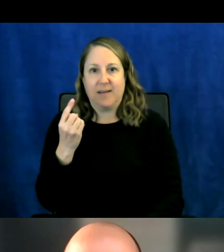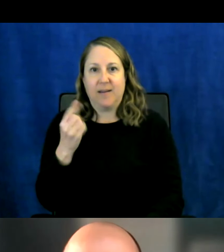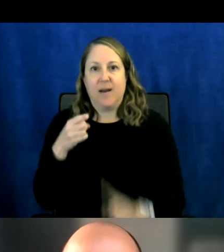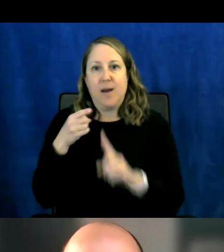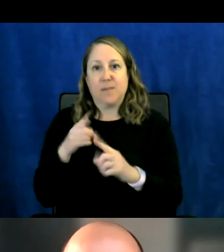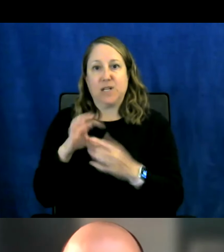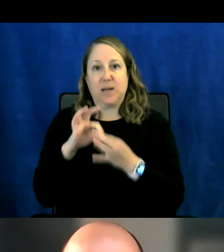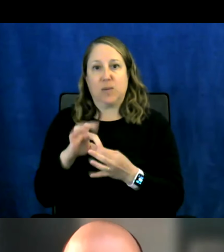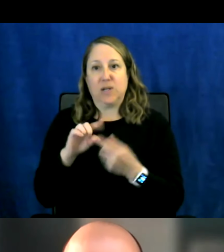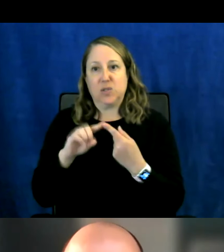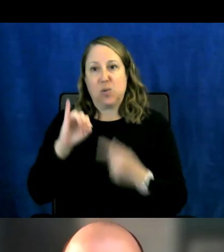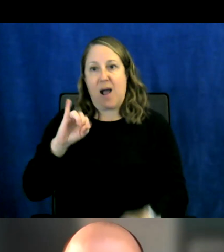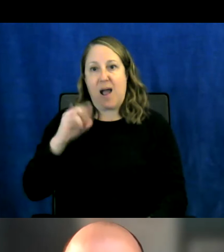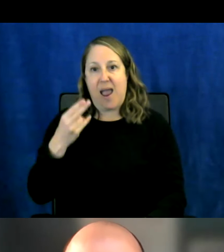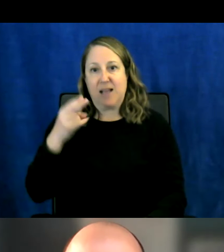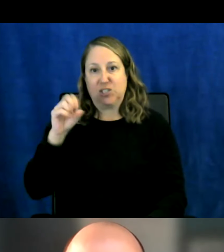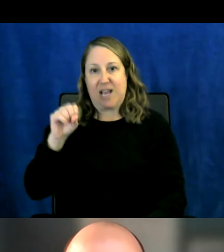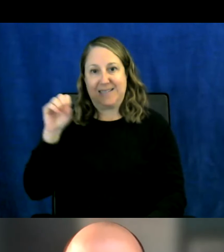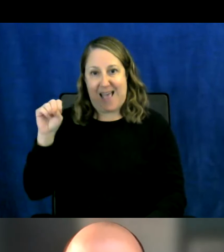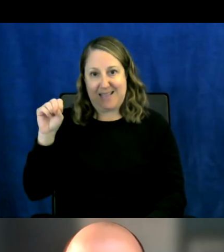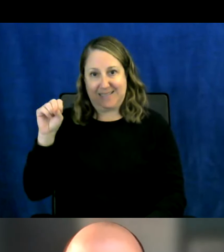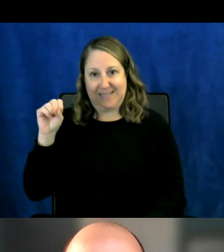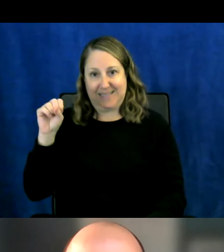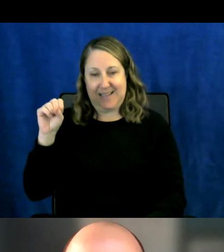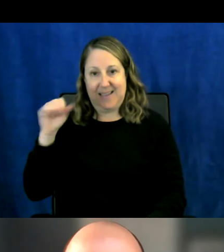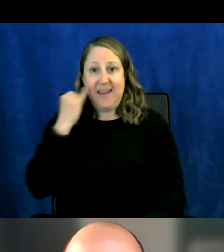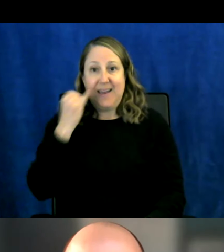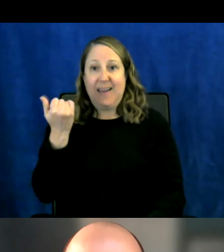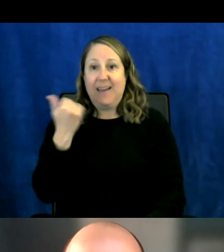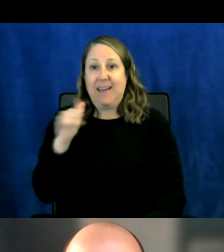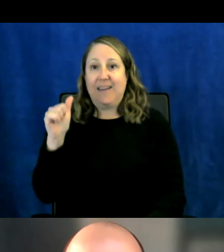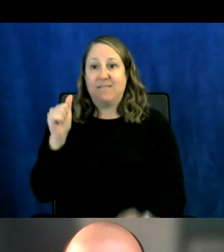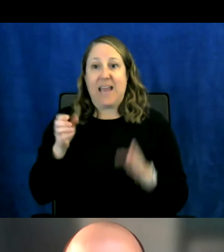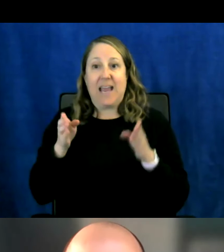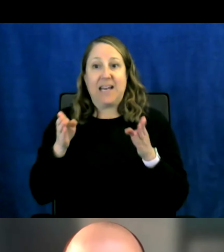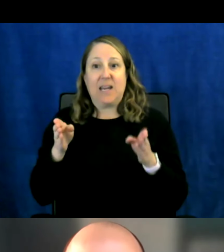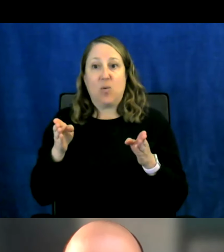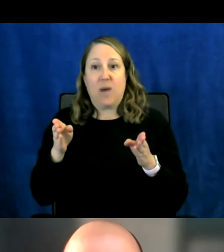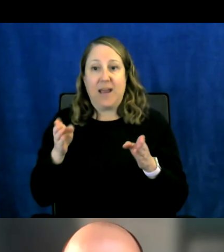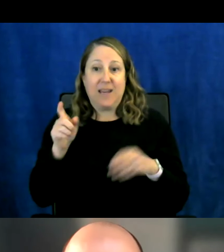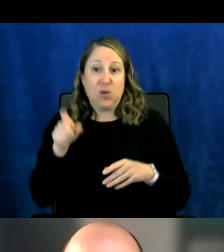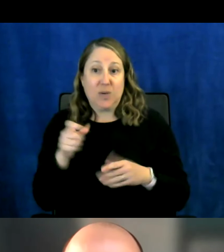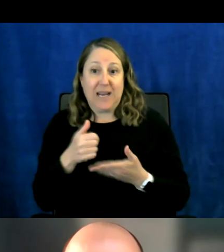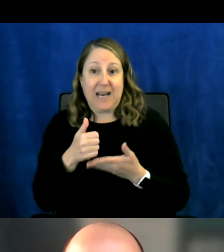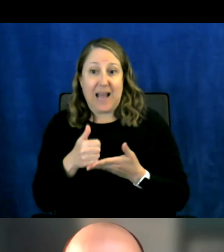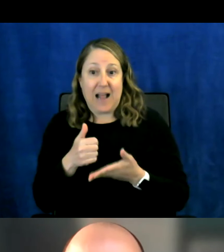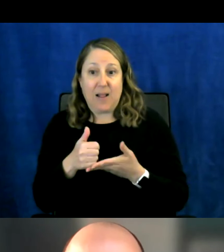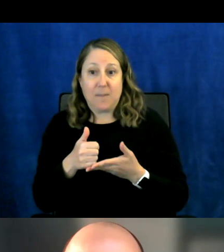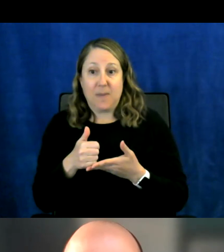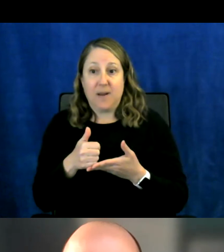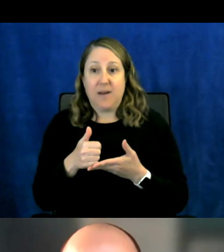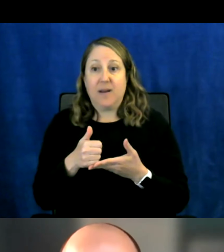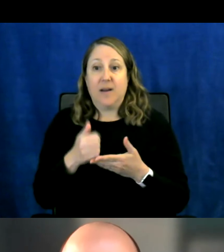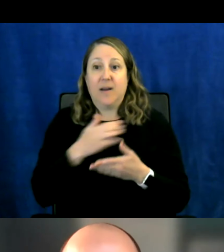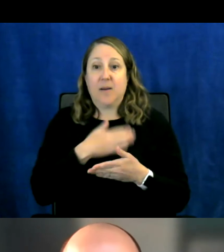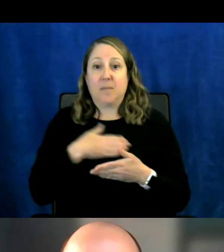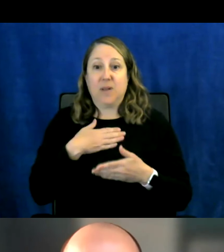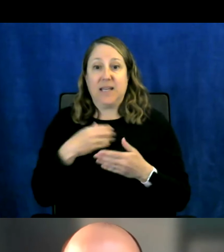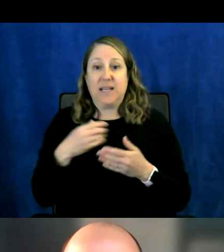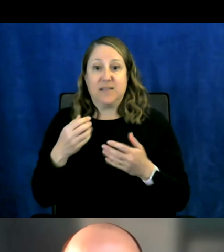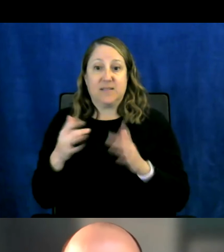to IHSS. So if there's any way you need any help on any of the committees, please feel free to reach